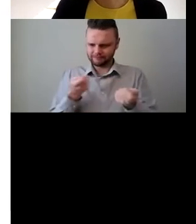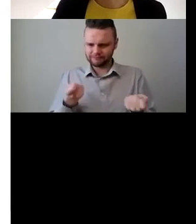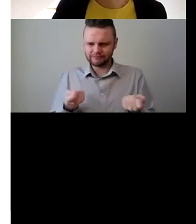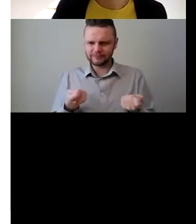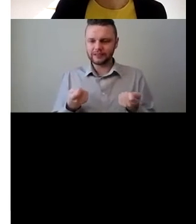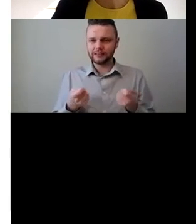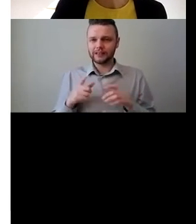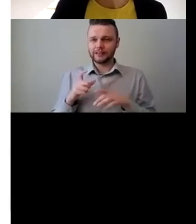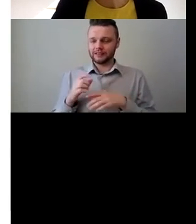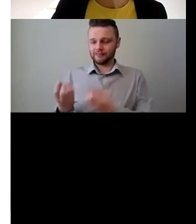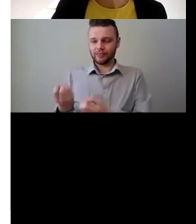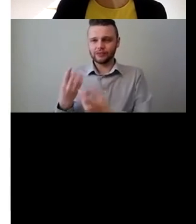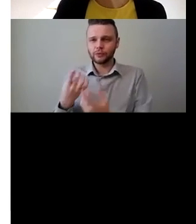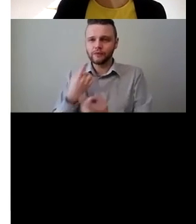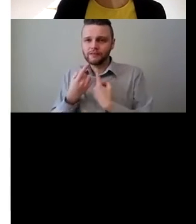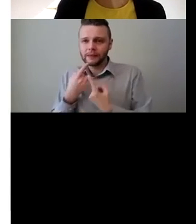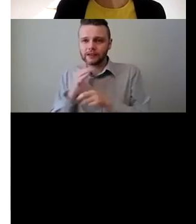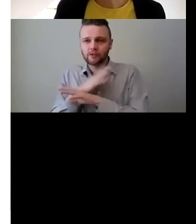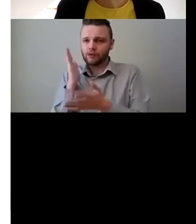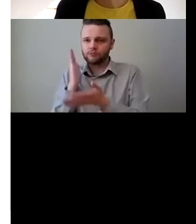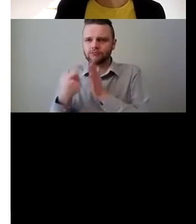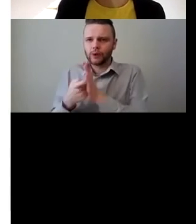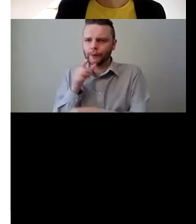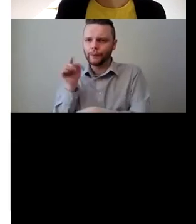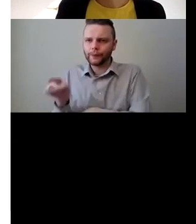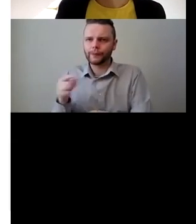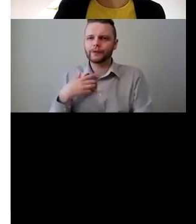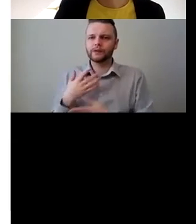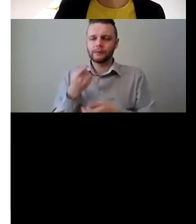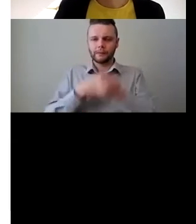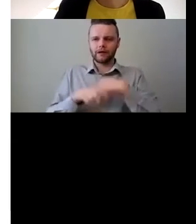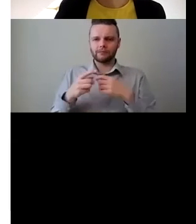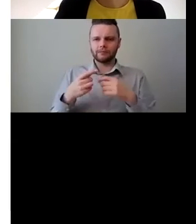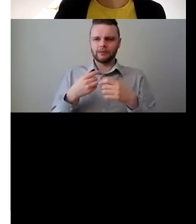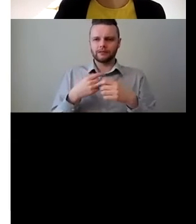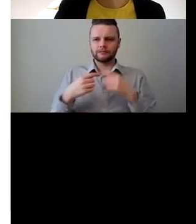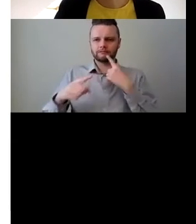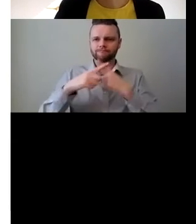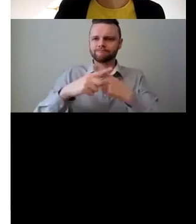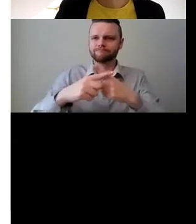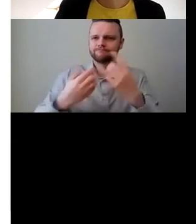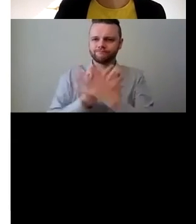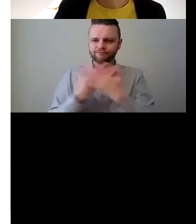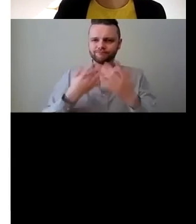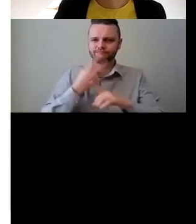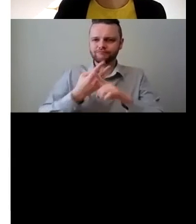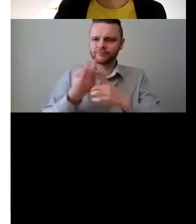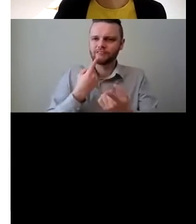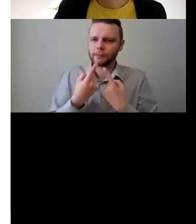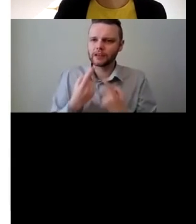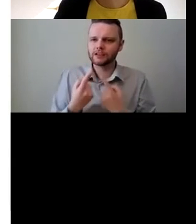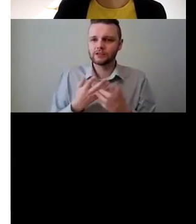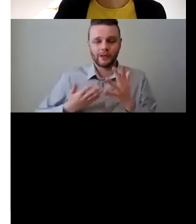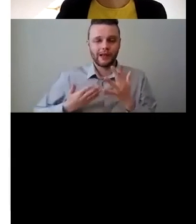adequately cited. So that really leads to a multiplication of information, and child is not given access to the report.